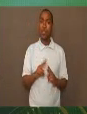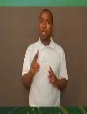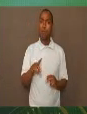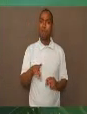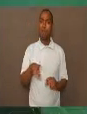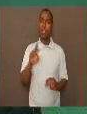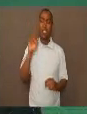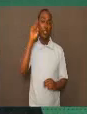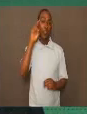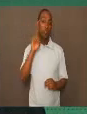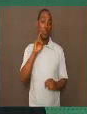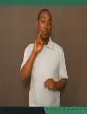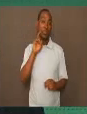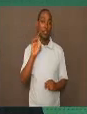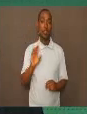range.